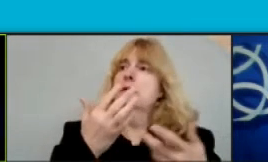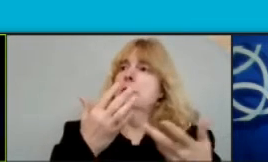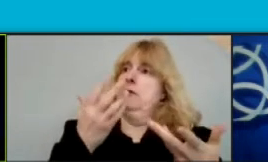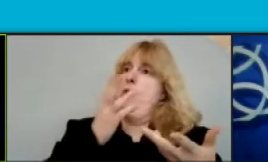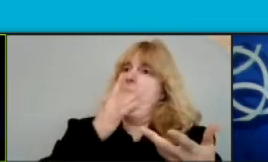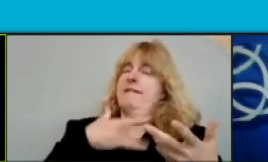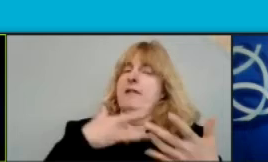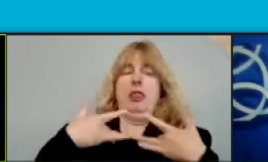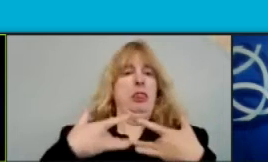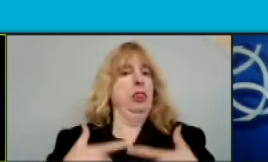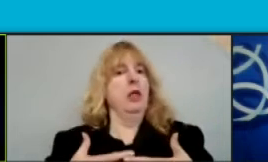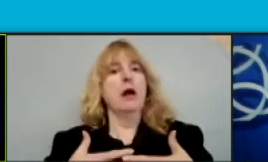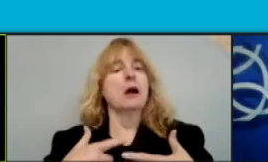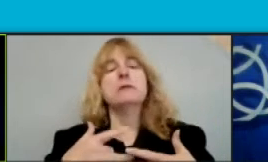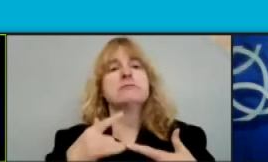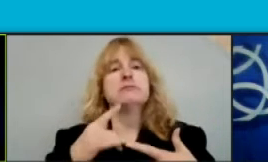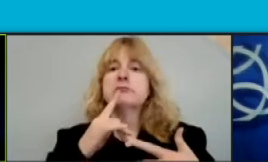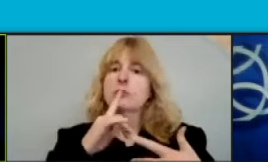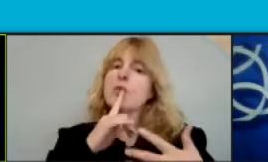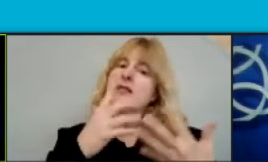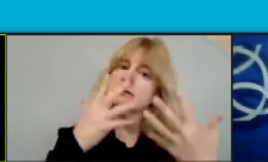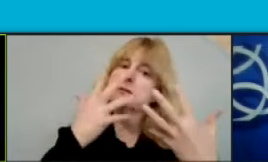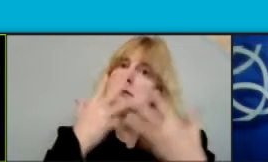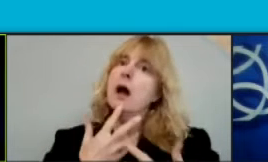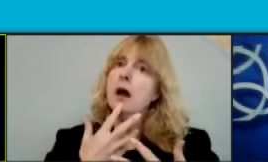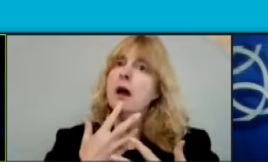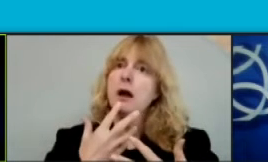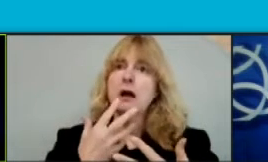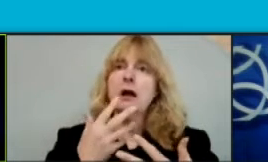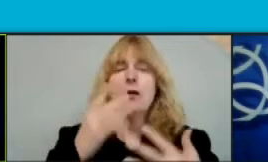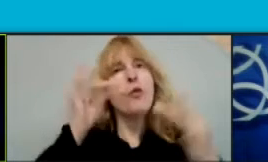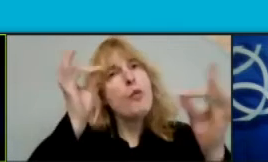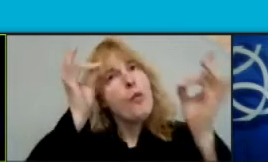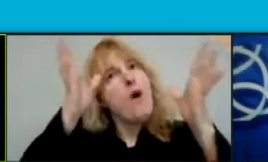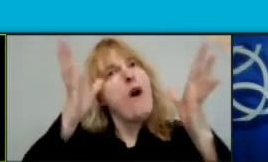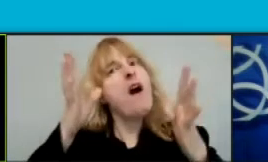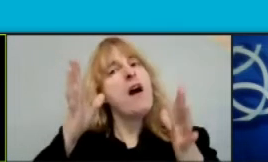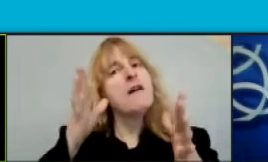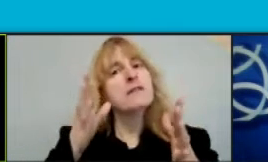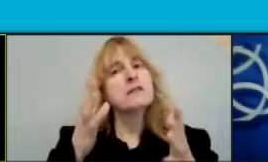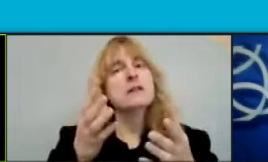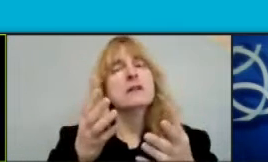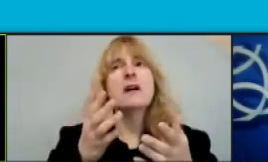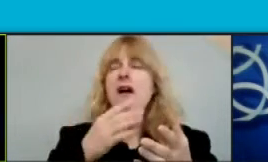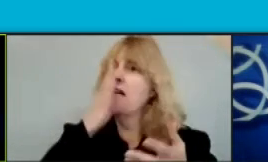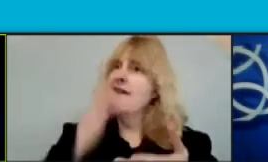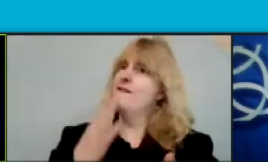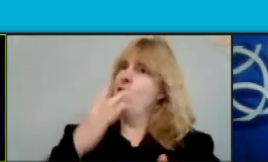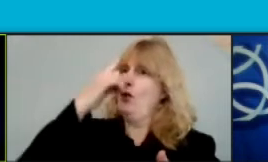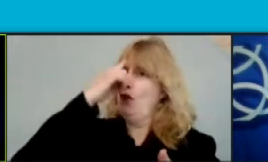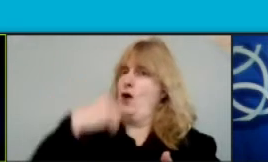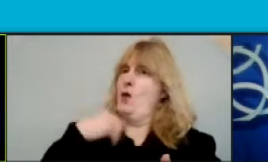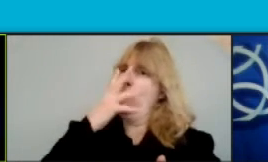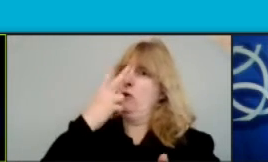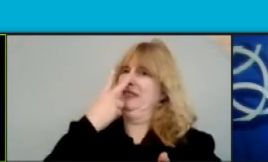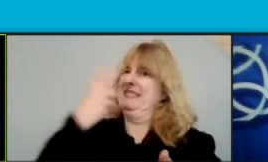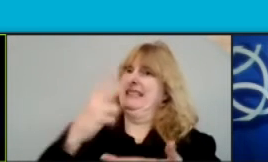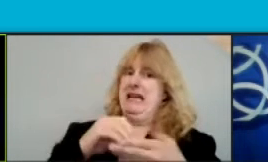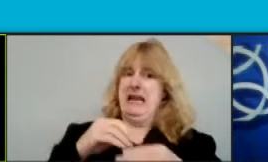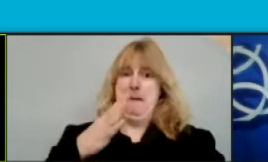in something that is so sad and really horrific, and that I never thought I'd see in my